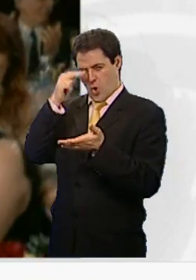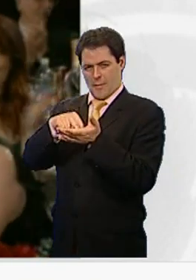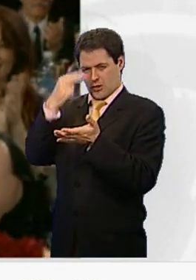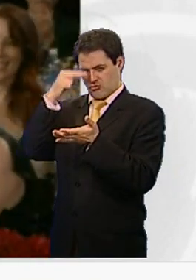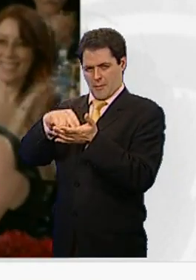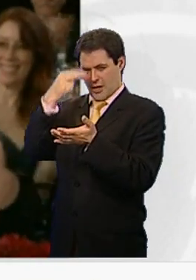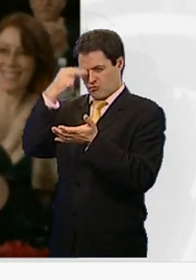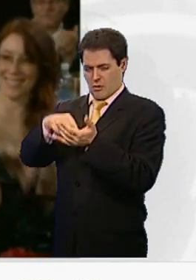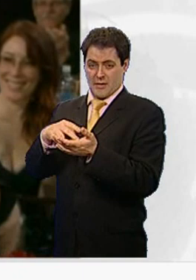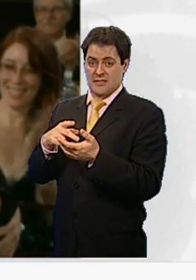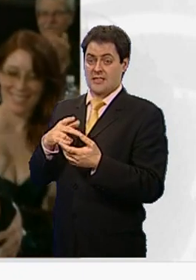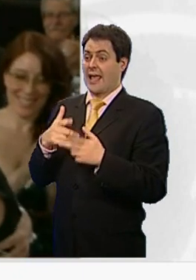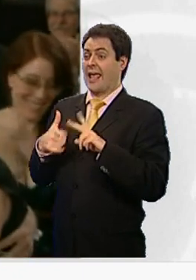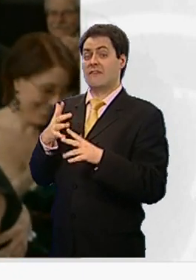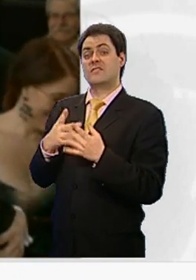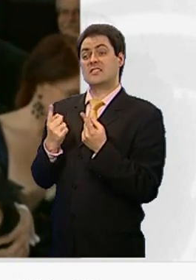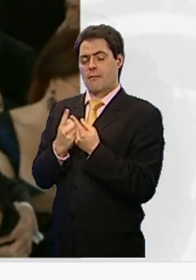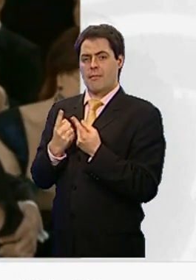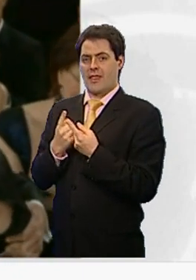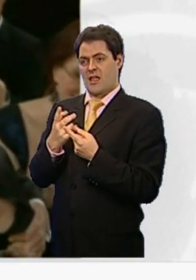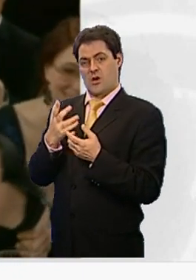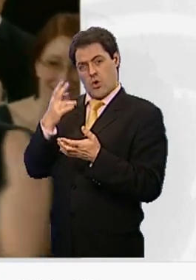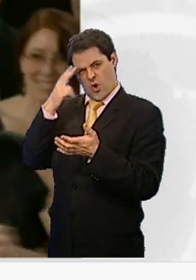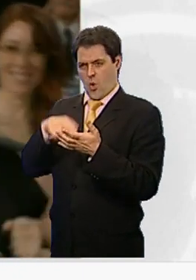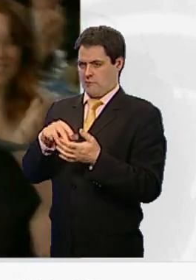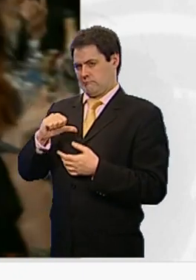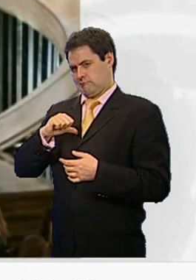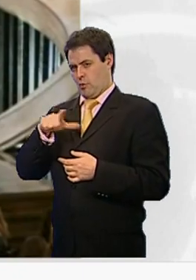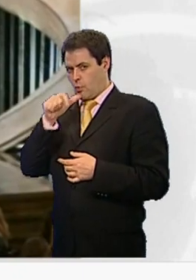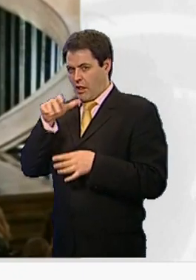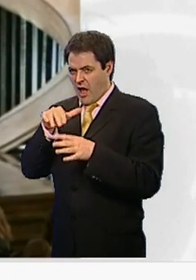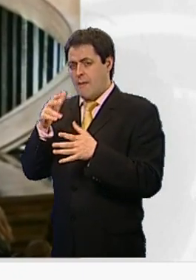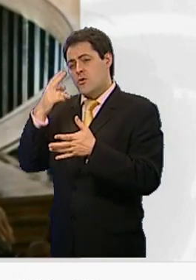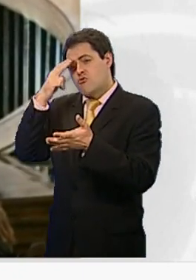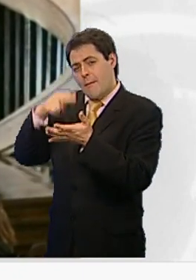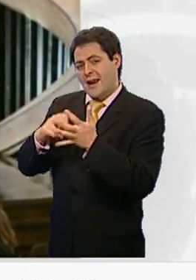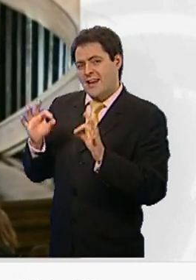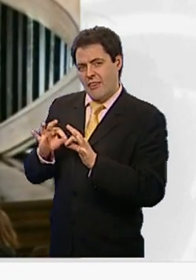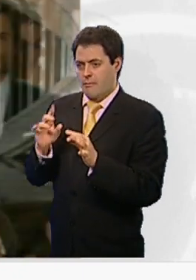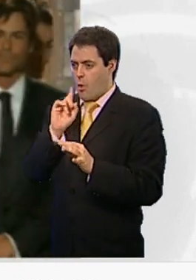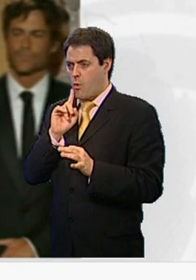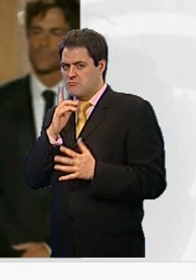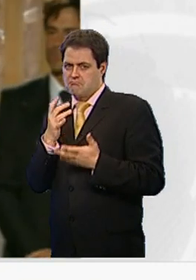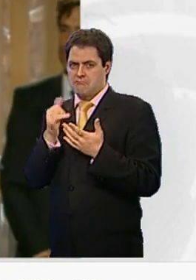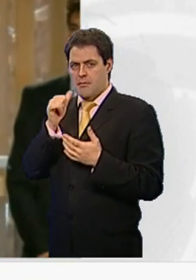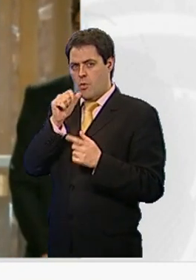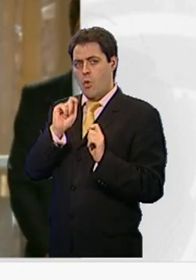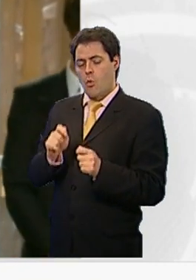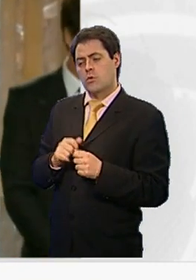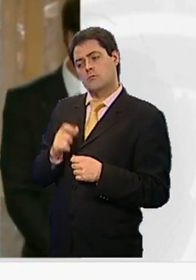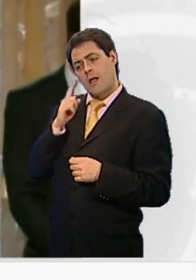running for Oscars and what have you. If they have a performance that's eligible, whether they get nominated or not, they always get mentioned in the same breath as